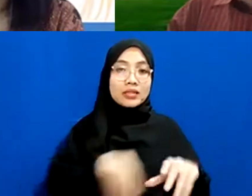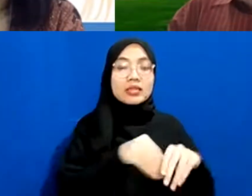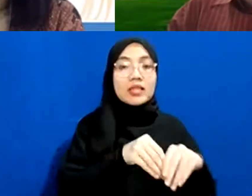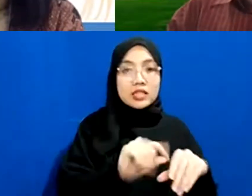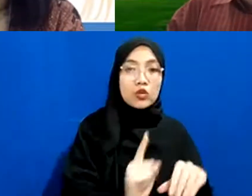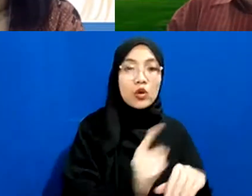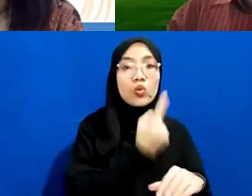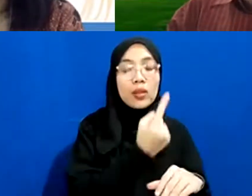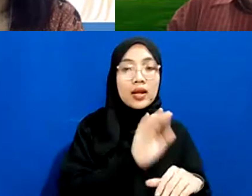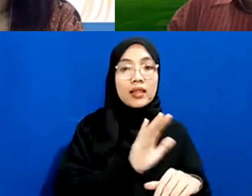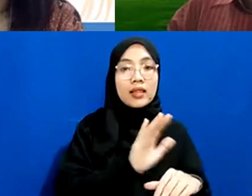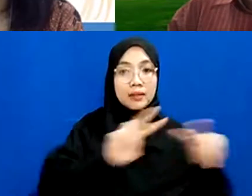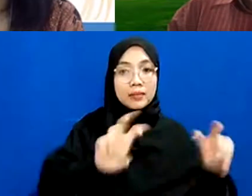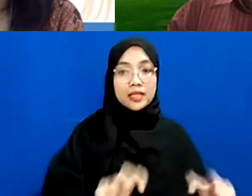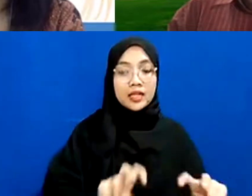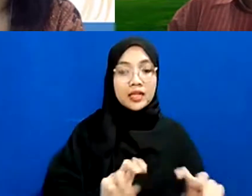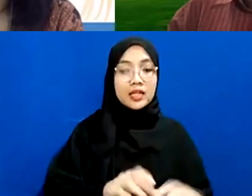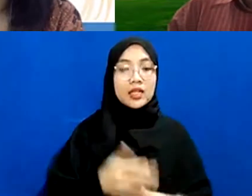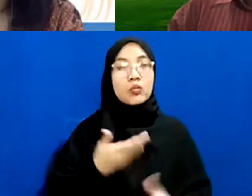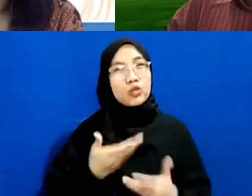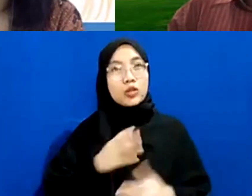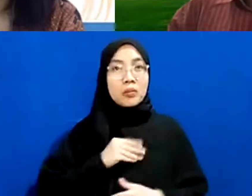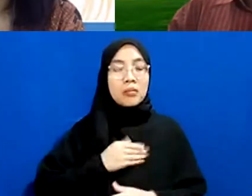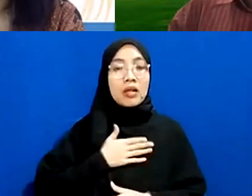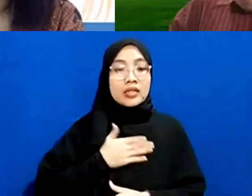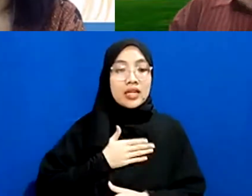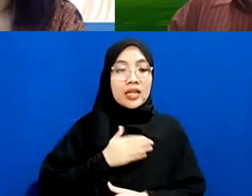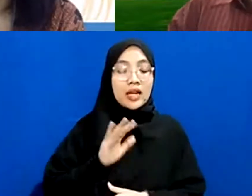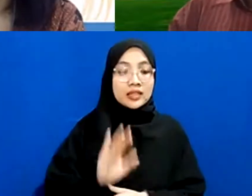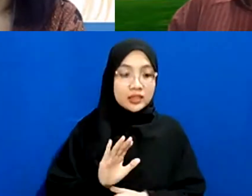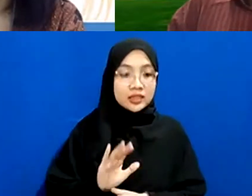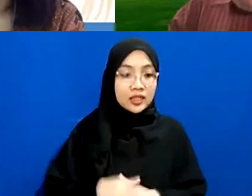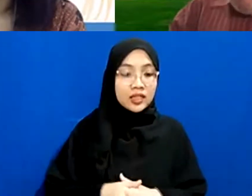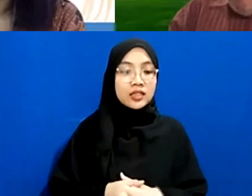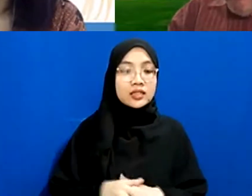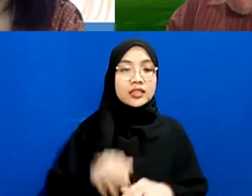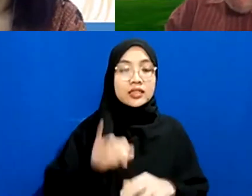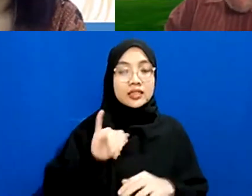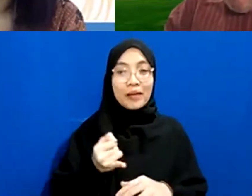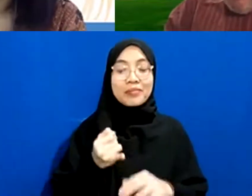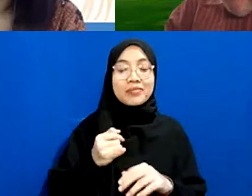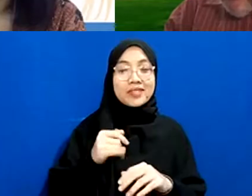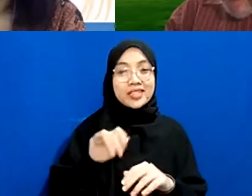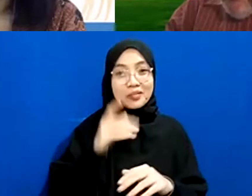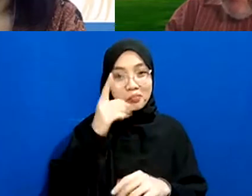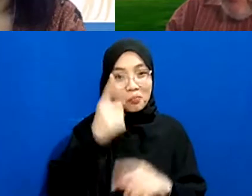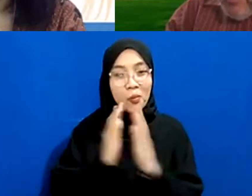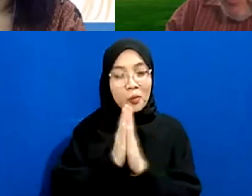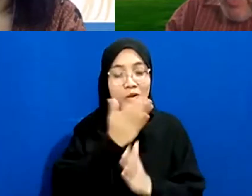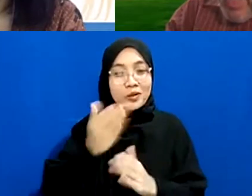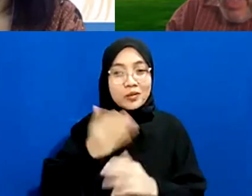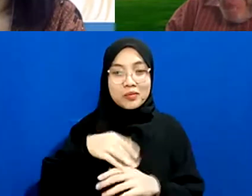don't underestimate the power of a young child who can give you some very honest answers.